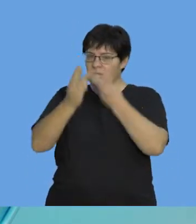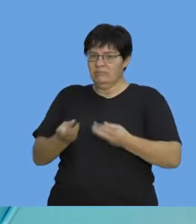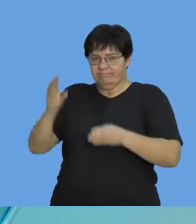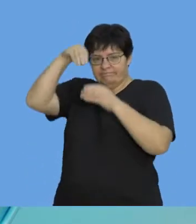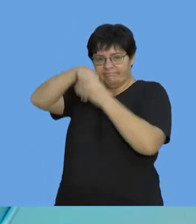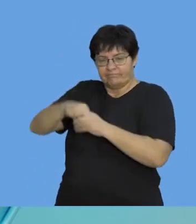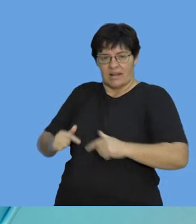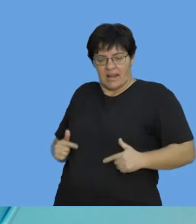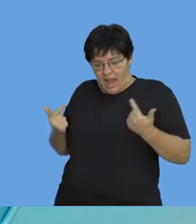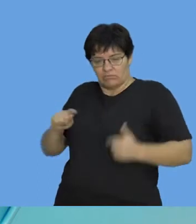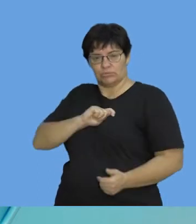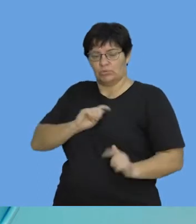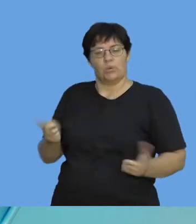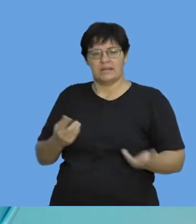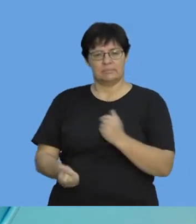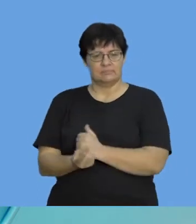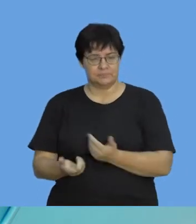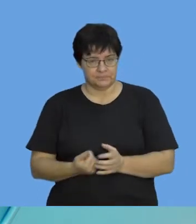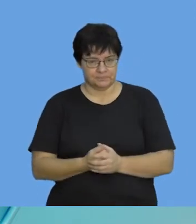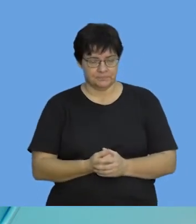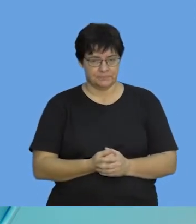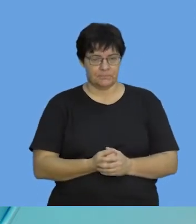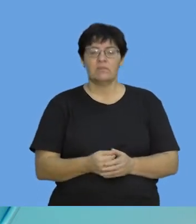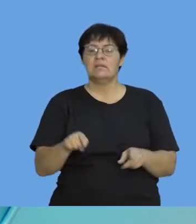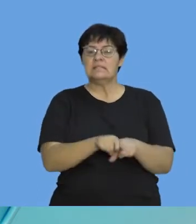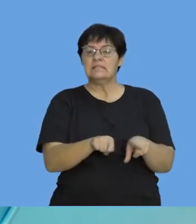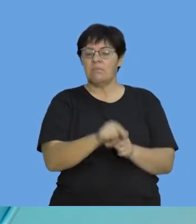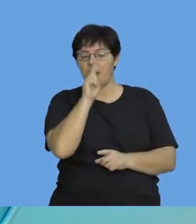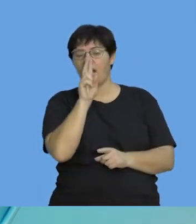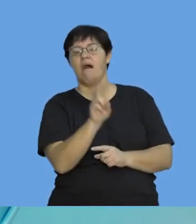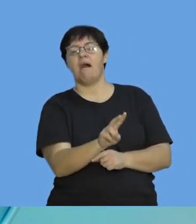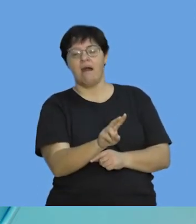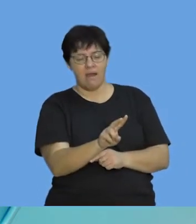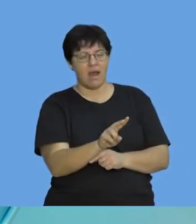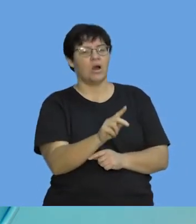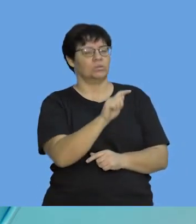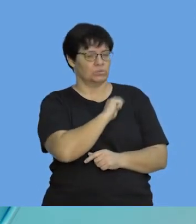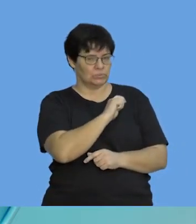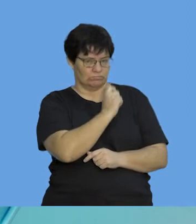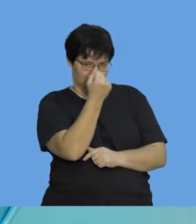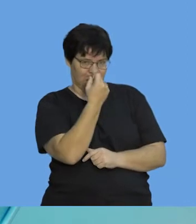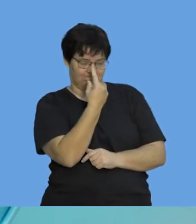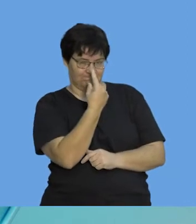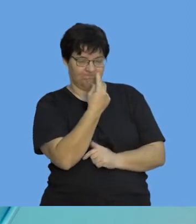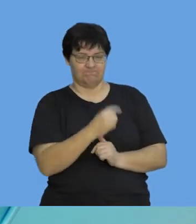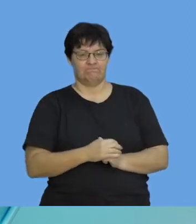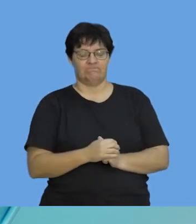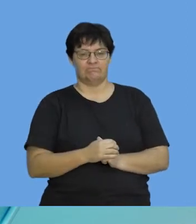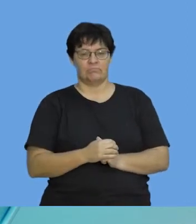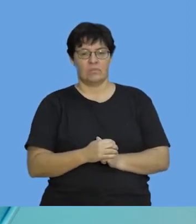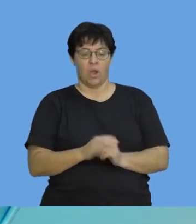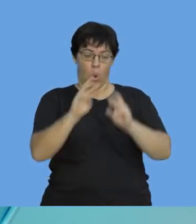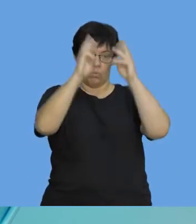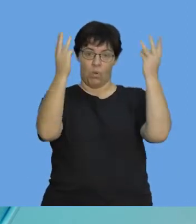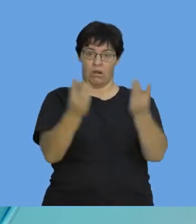class. Now, you also have to come to a point where you understand that when it comes to the real world, a lot